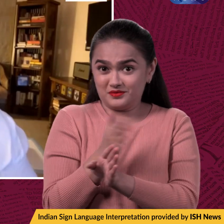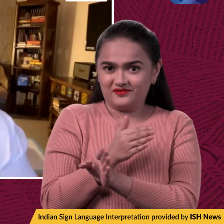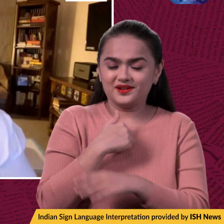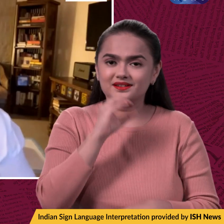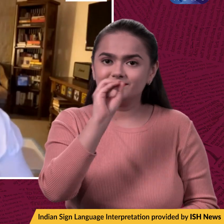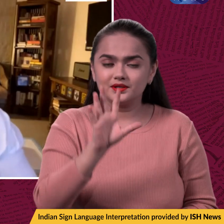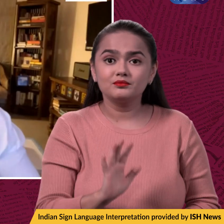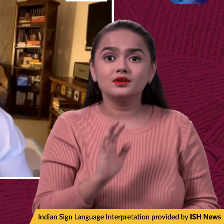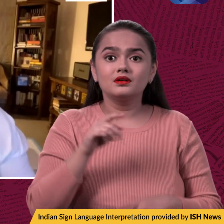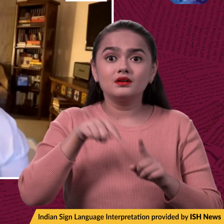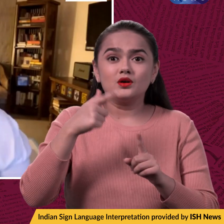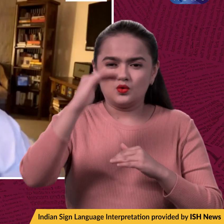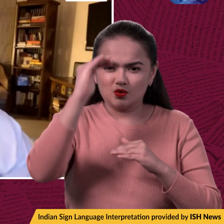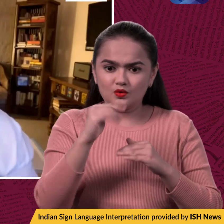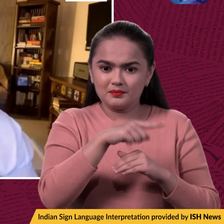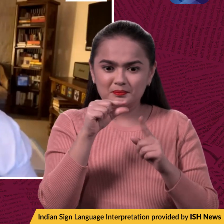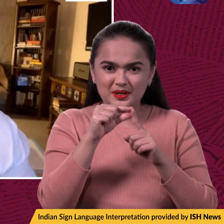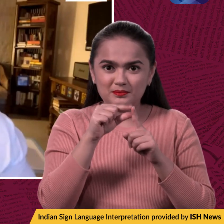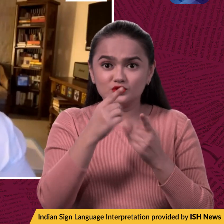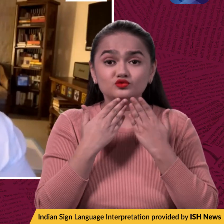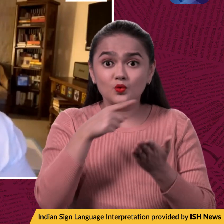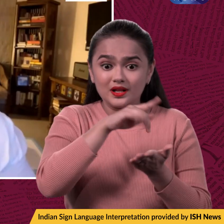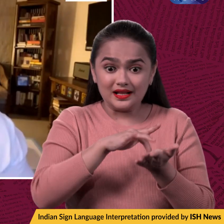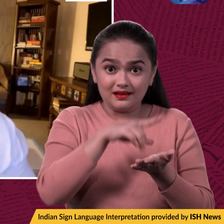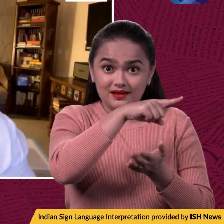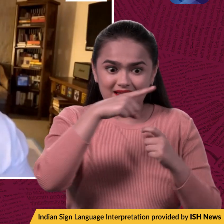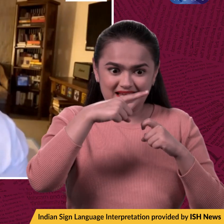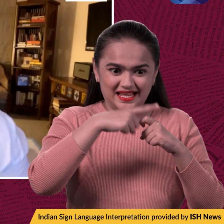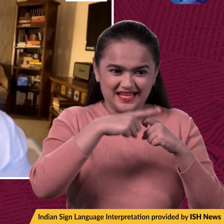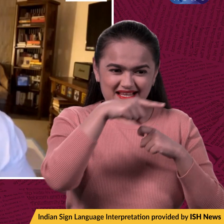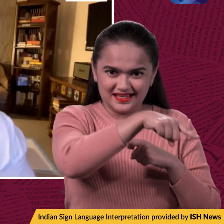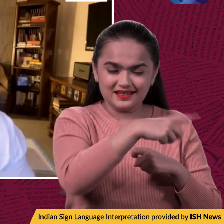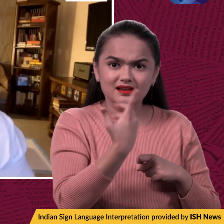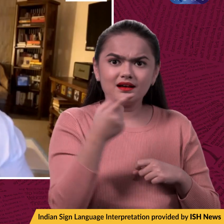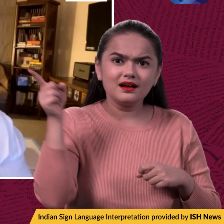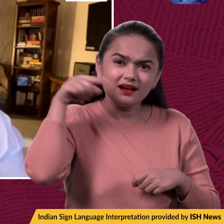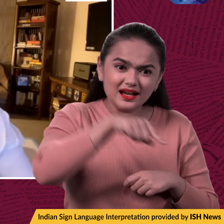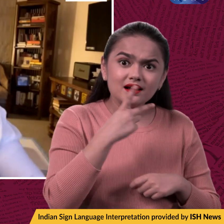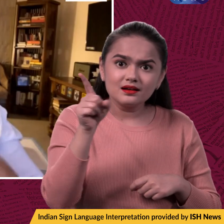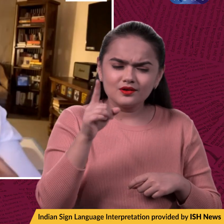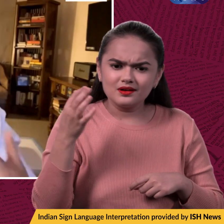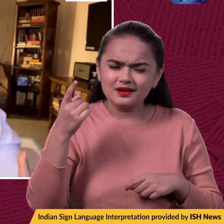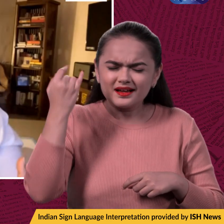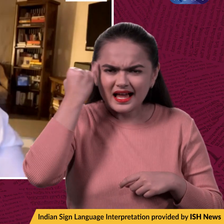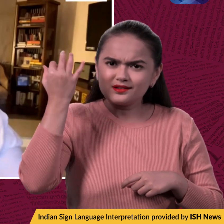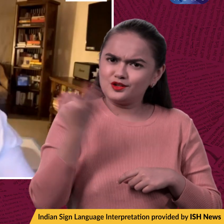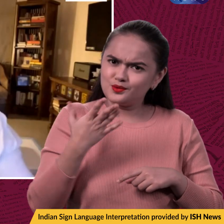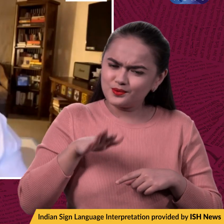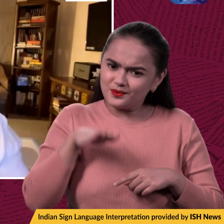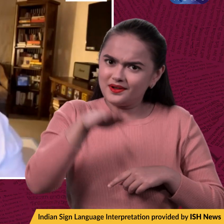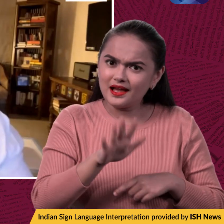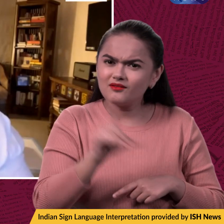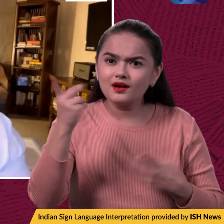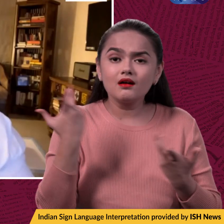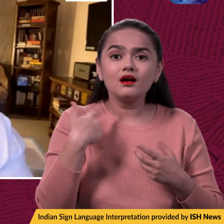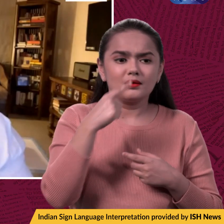day. There is a lower primary school in Ernakulam in Kerala that has gone one step further in